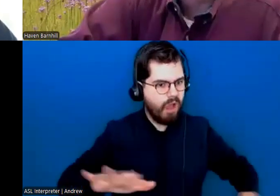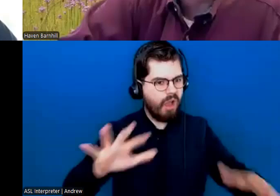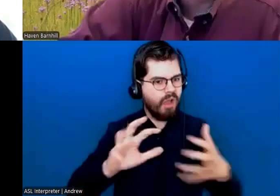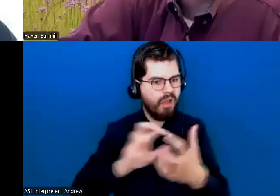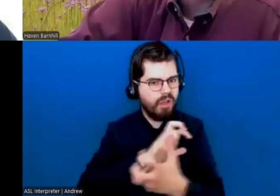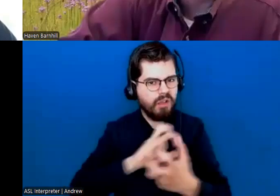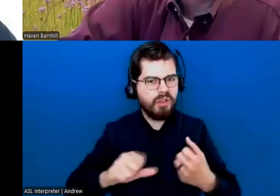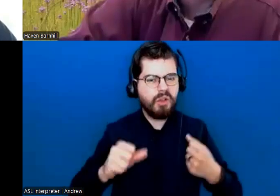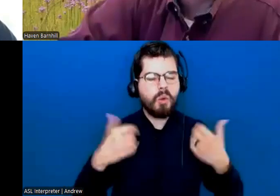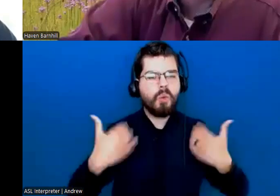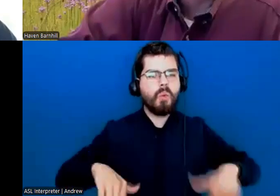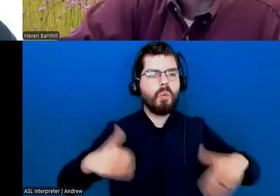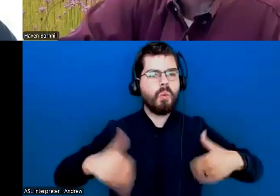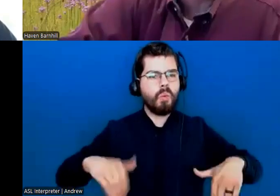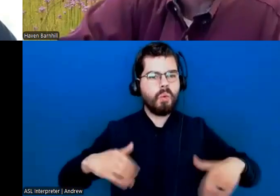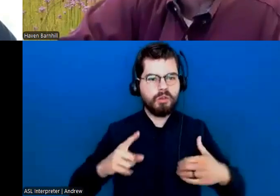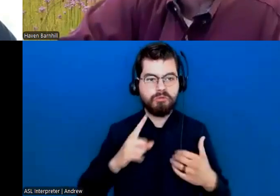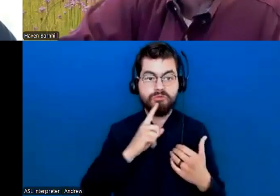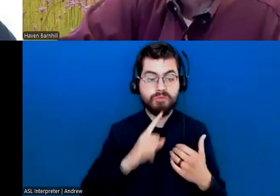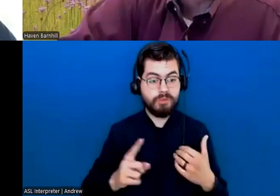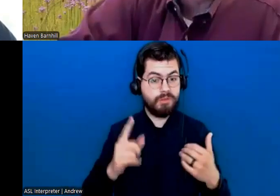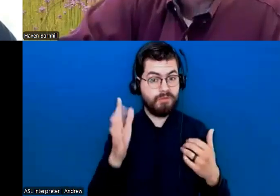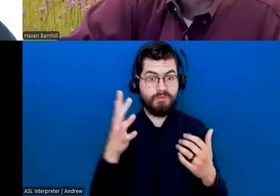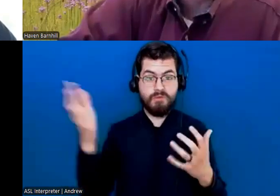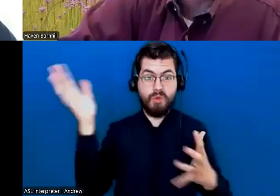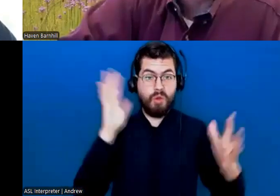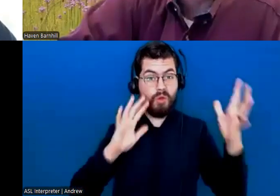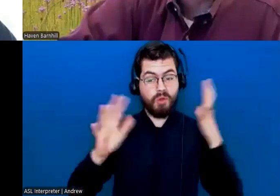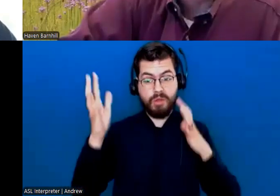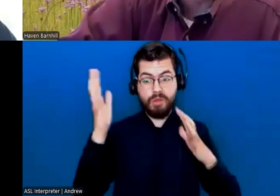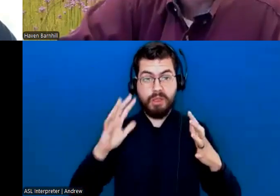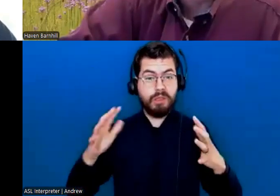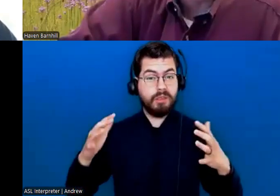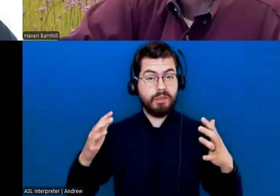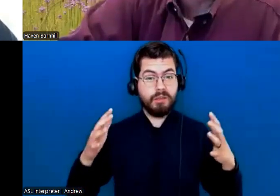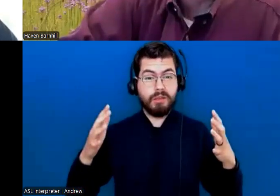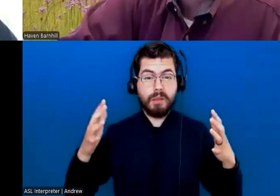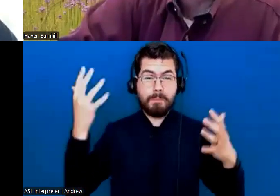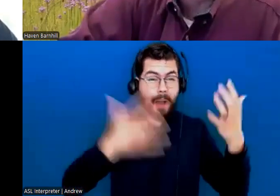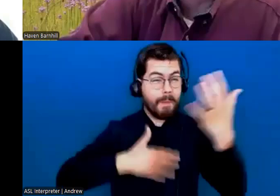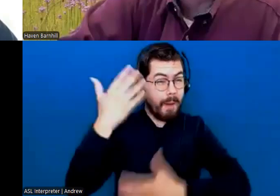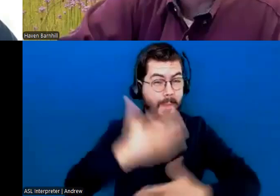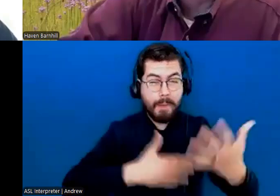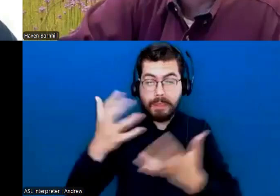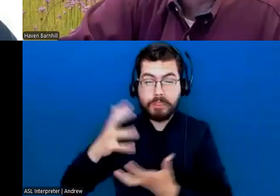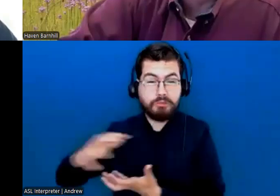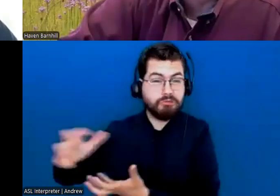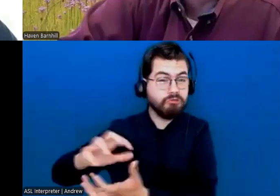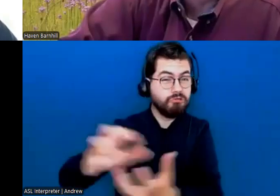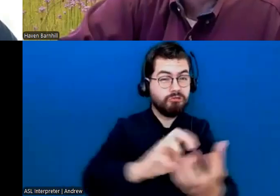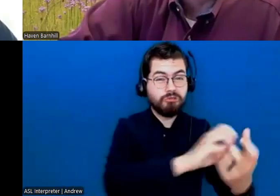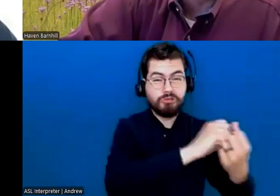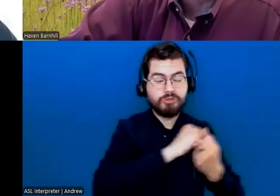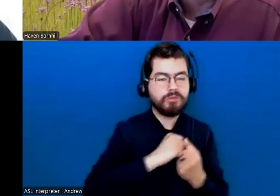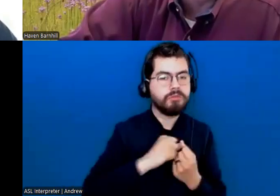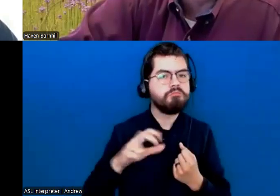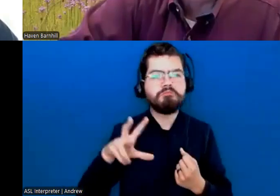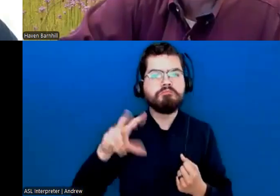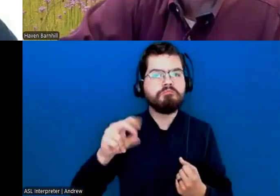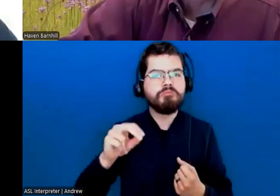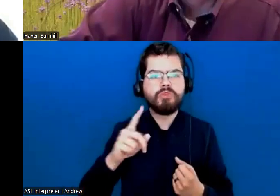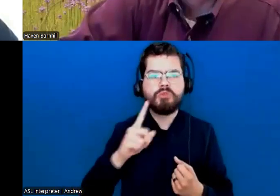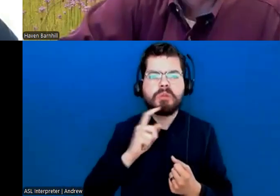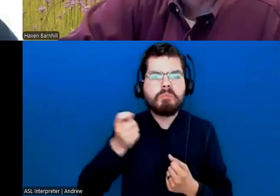wide scale leveling of forests. It was a patchwork of downdraft microburst events that would flatten